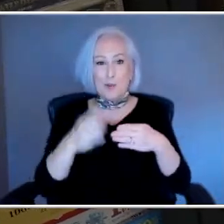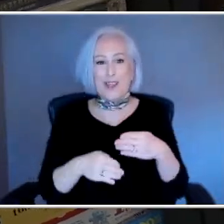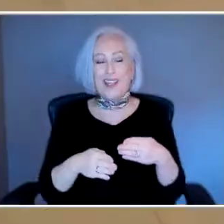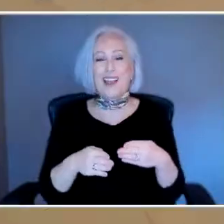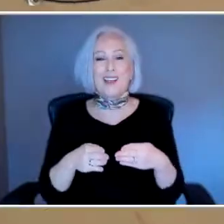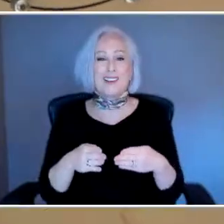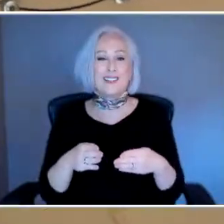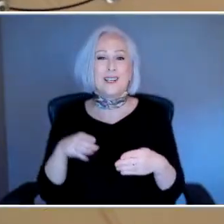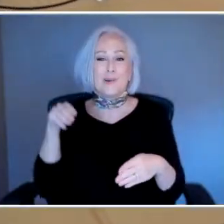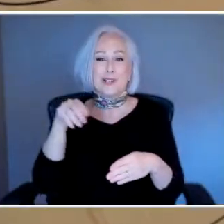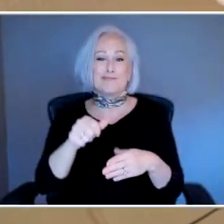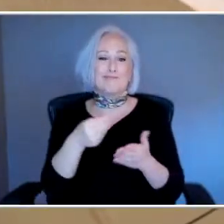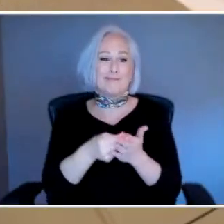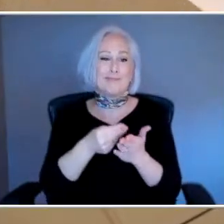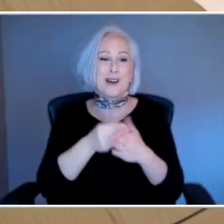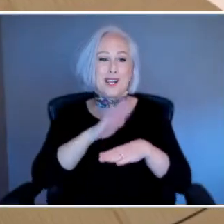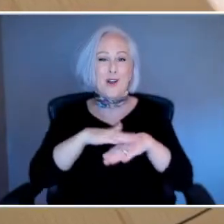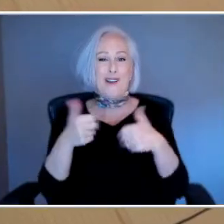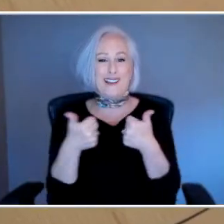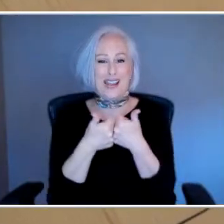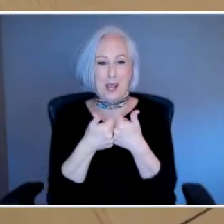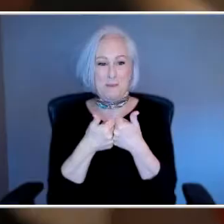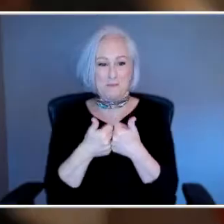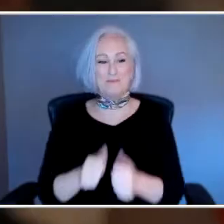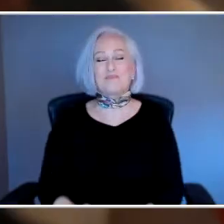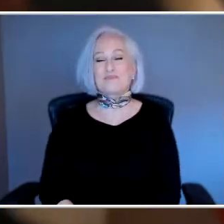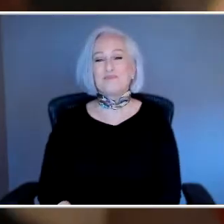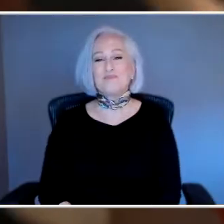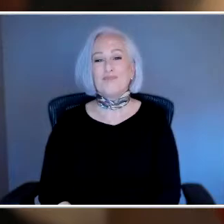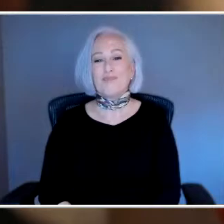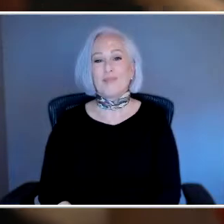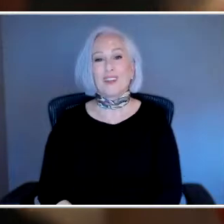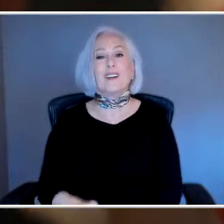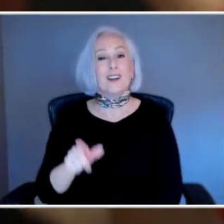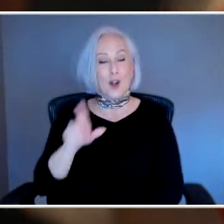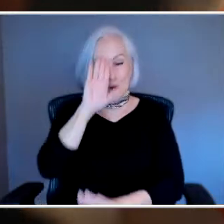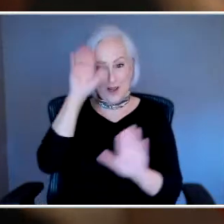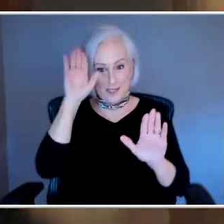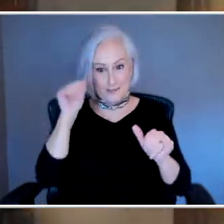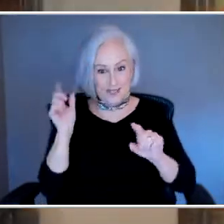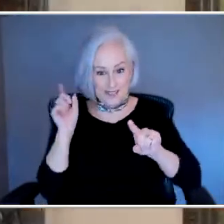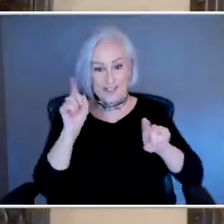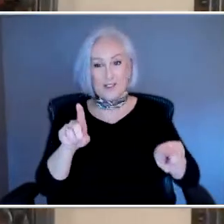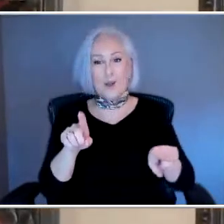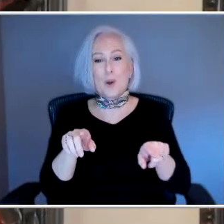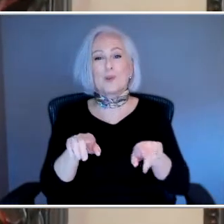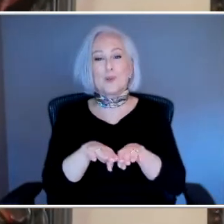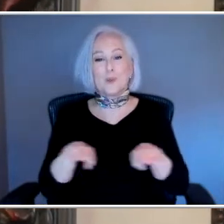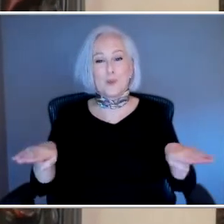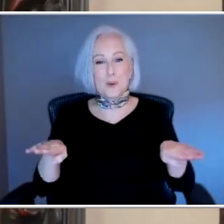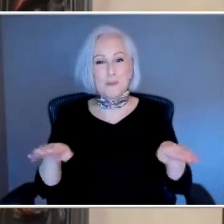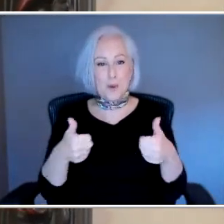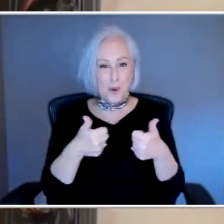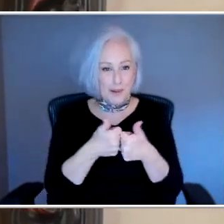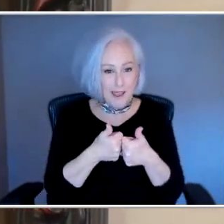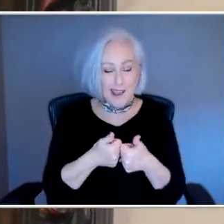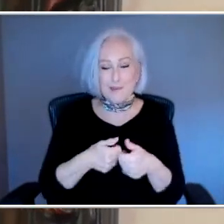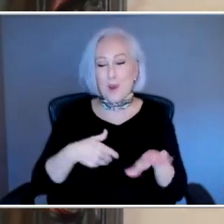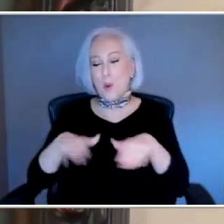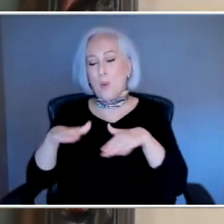these games. she expects to be back playing board games and going for walks with her dog Comet. I'm gonna have a whole lot to be thankful